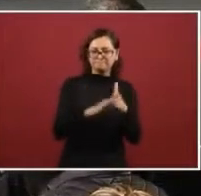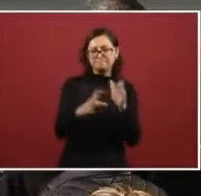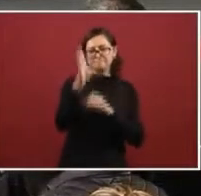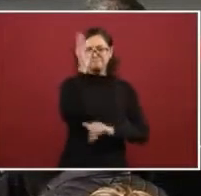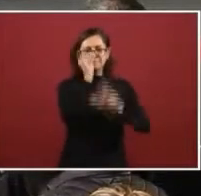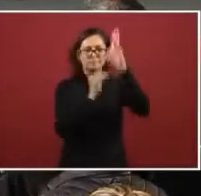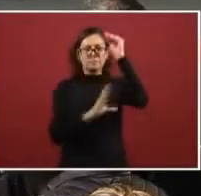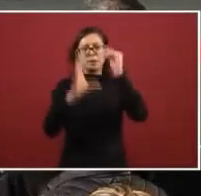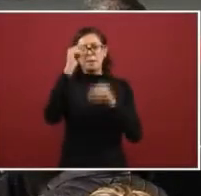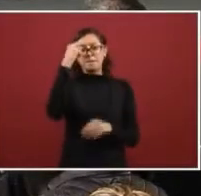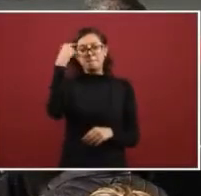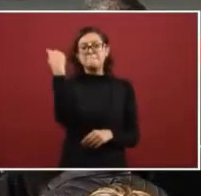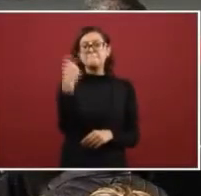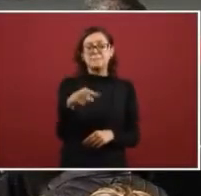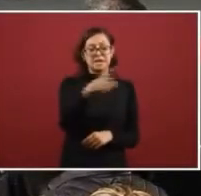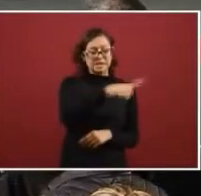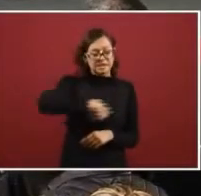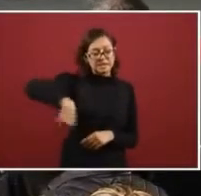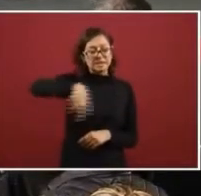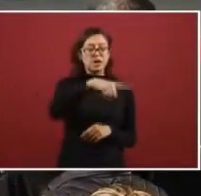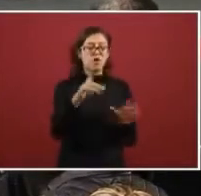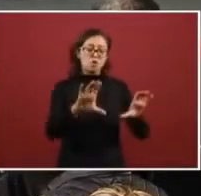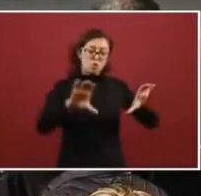always constantly